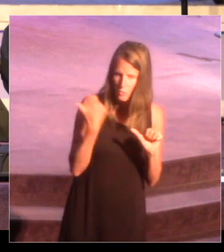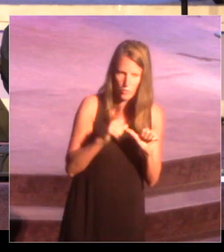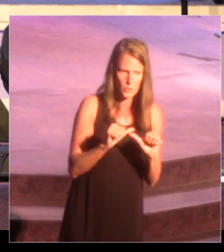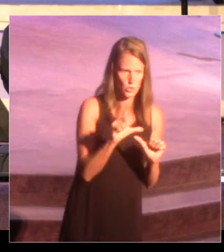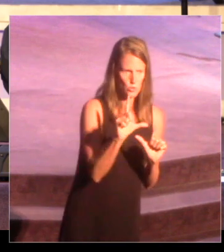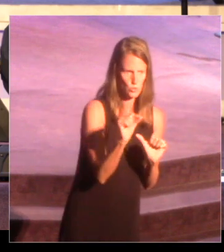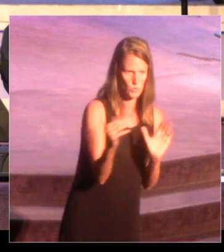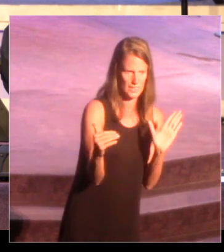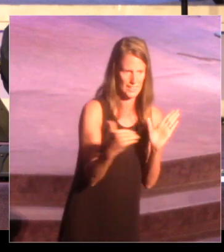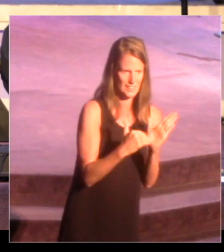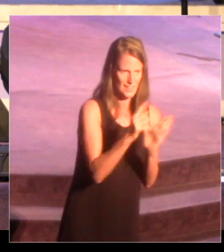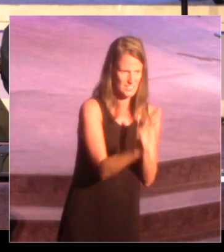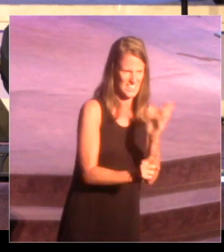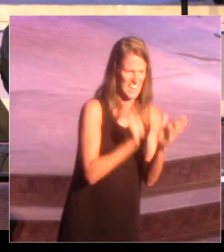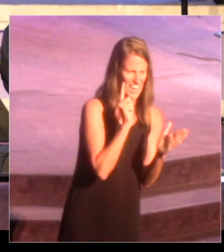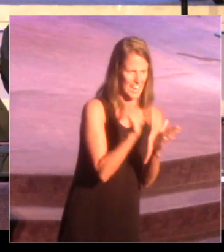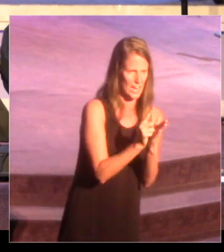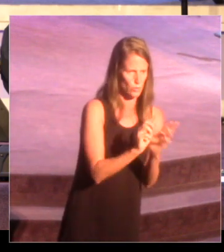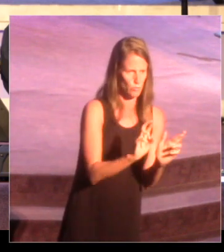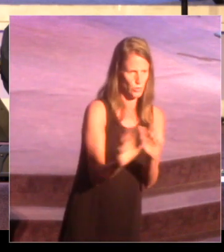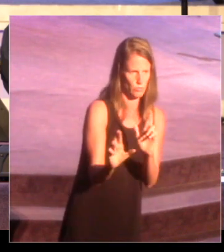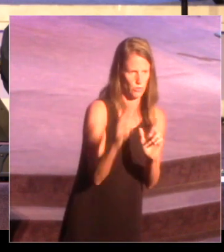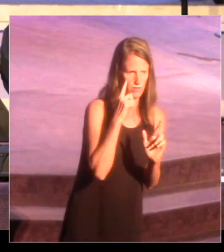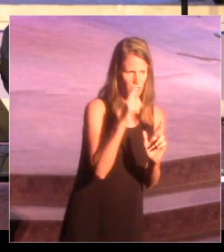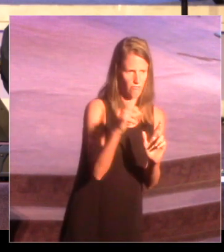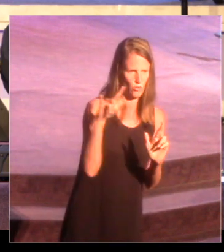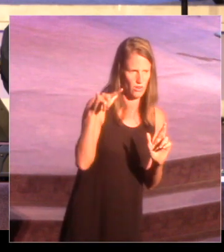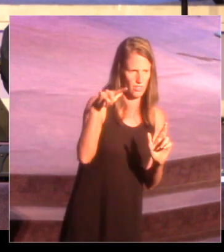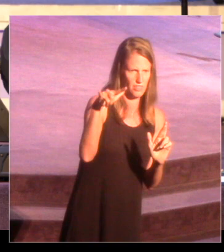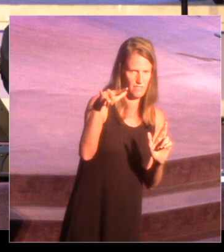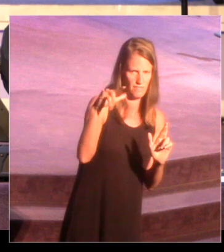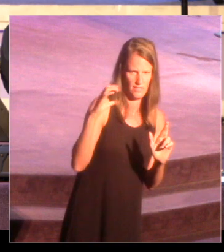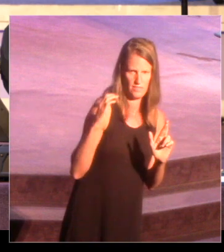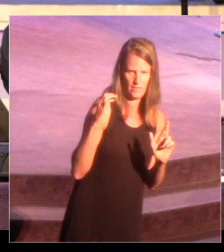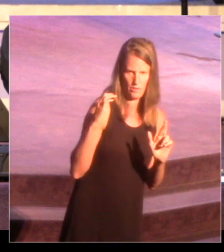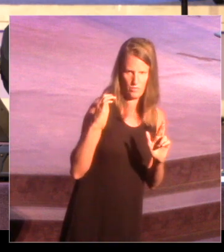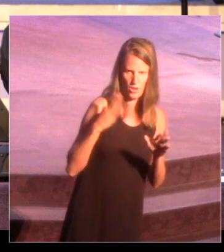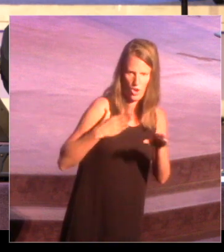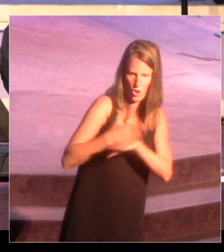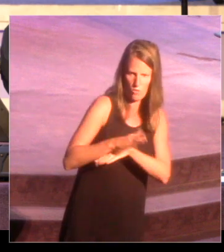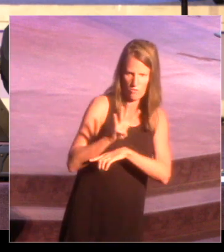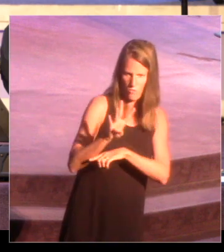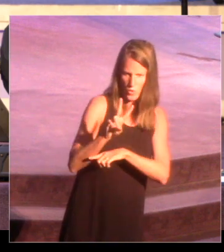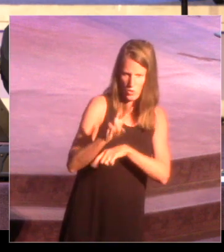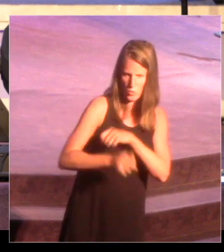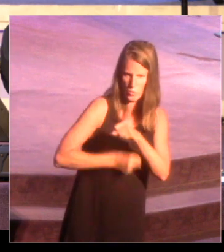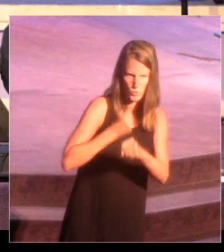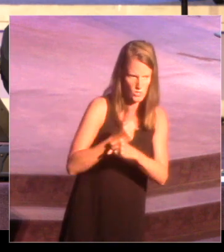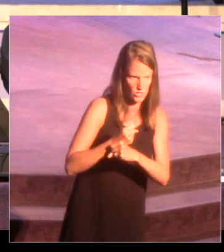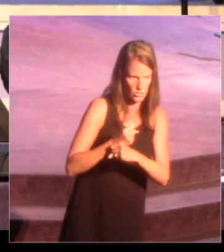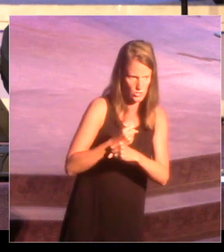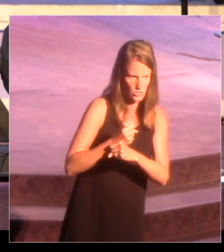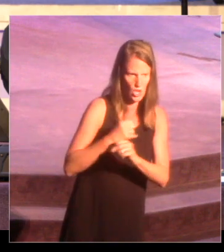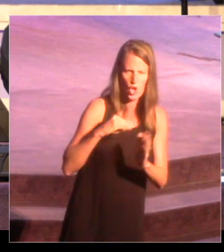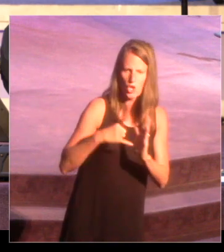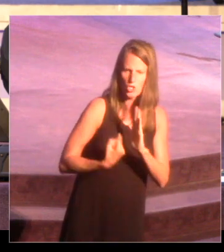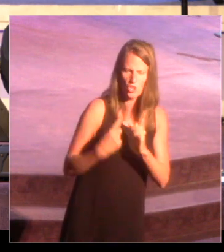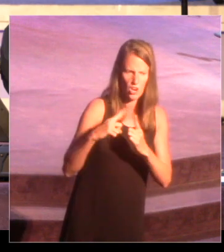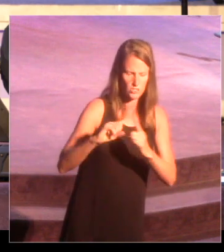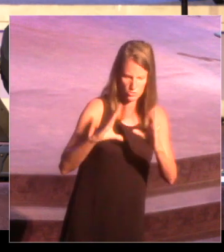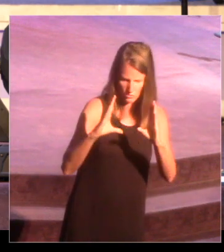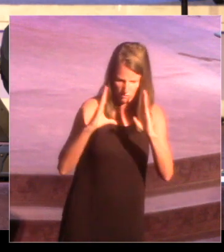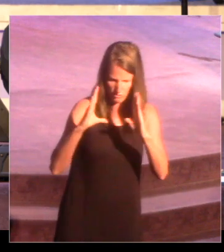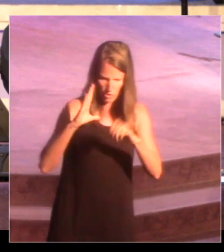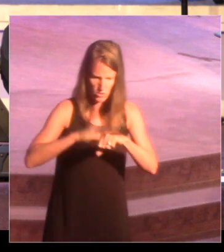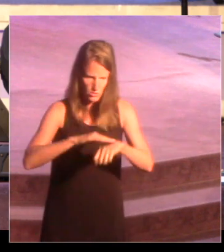of hours of preparation for Captain Sully, right? 20,000 hours over 42 years. Just to focus on social